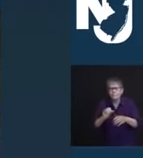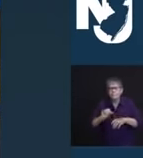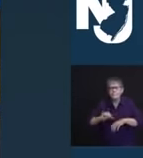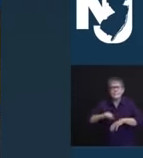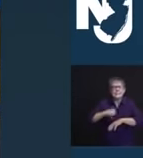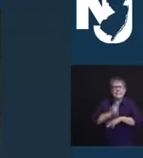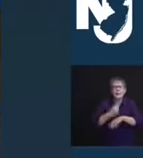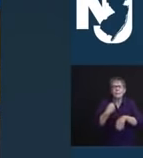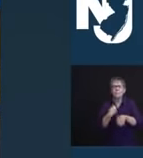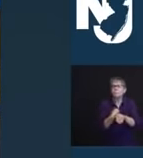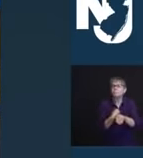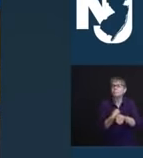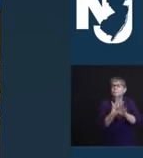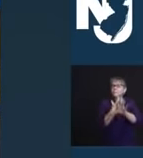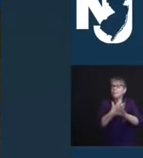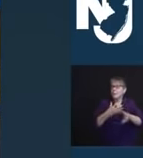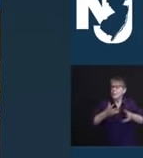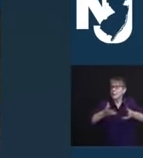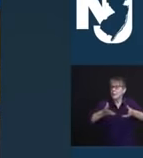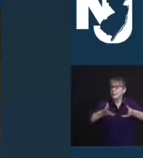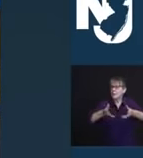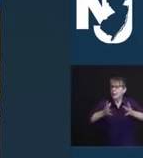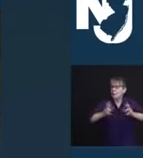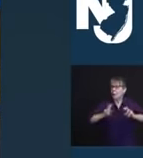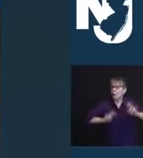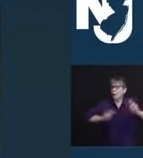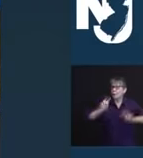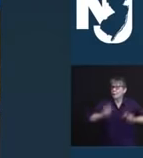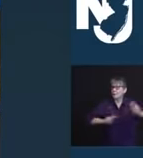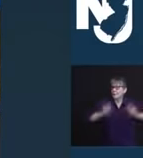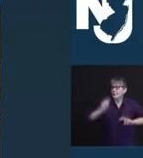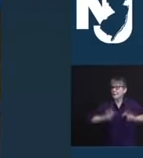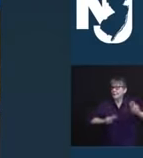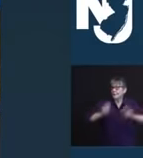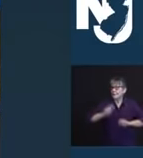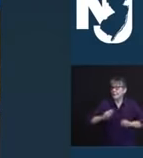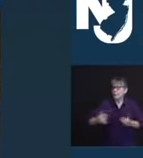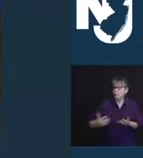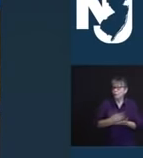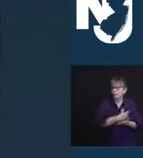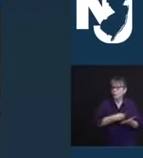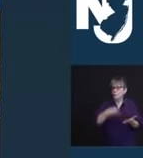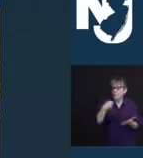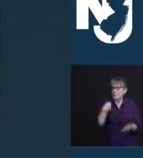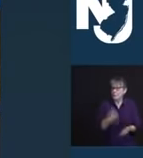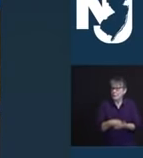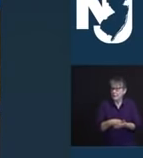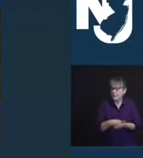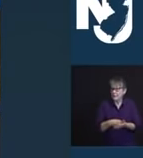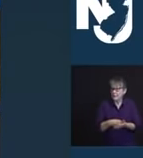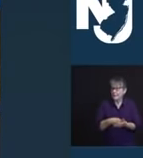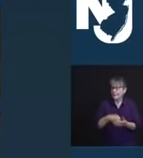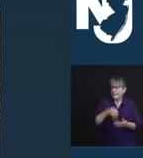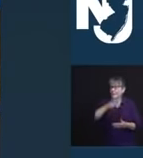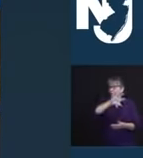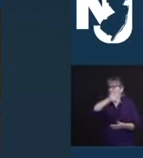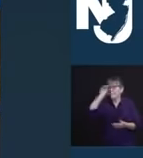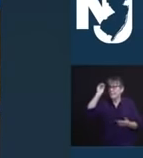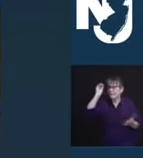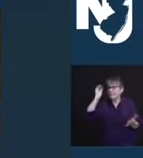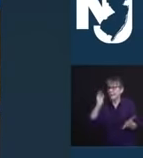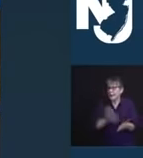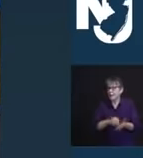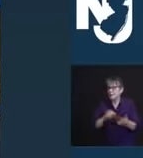basketball tournament to raise money, a fundraiser. They raised $50,000, Pat, and they gave the money all to either